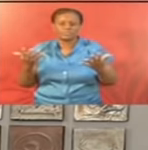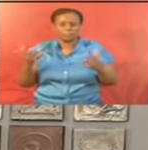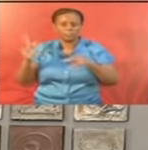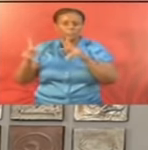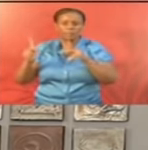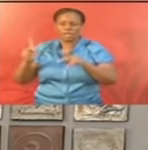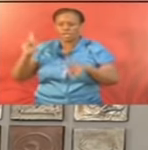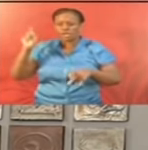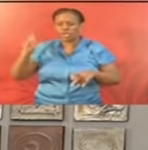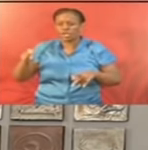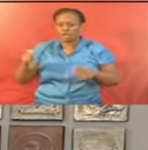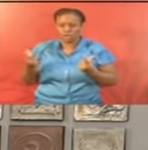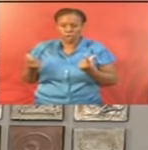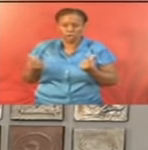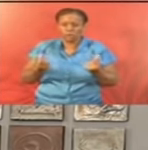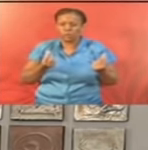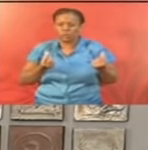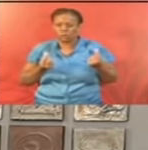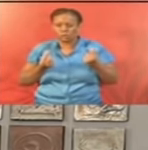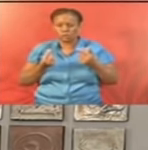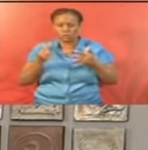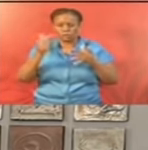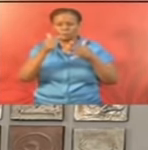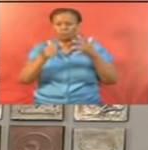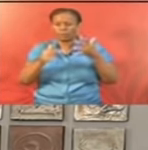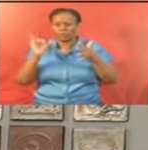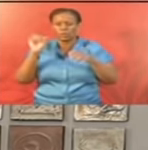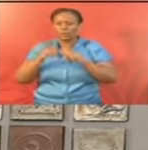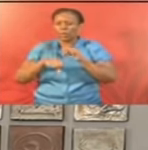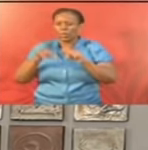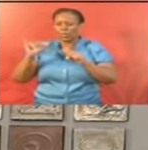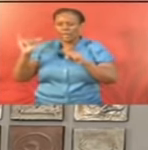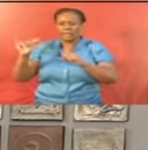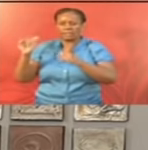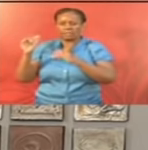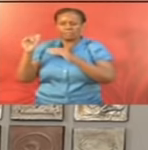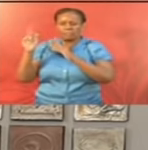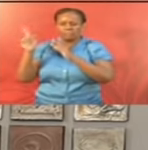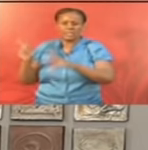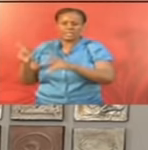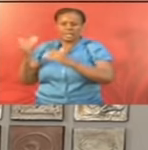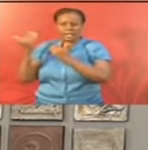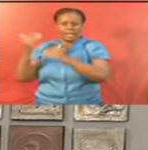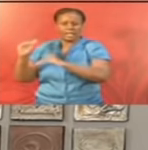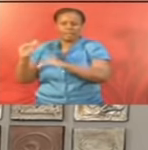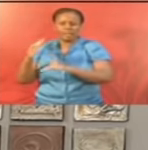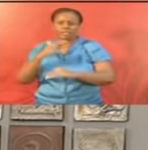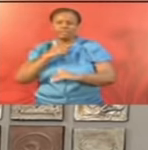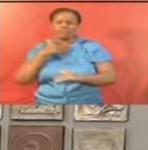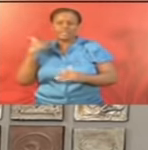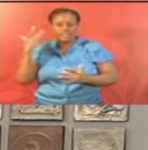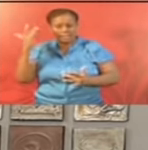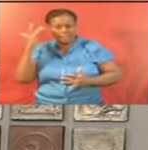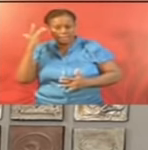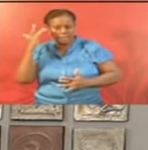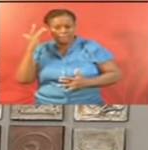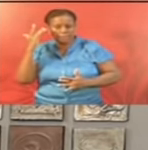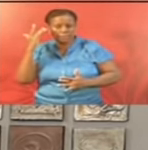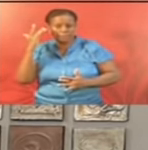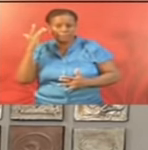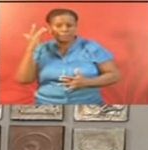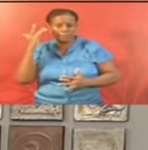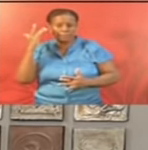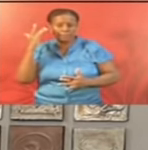to reduce the risk of transmitting to other persons. If you are ill, then you are asked, beyond remaining in your